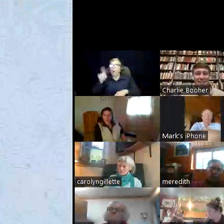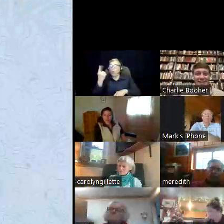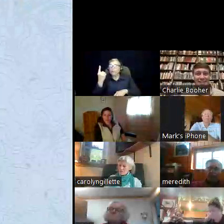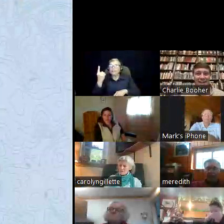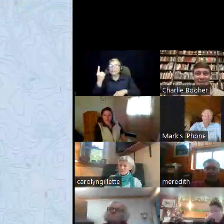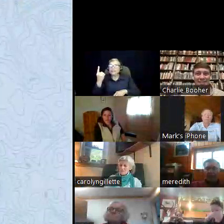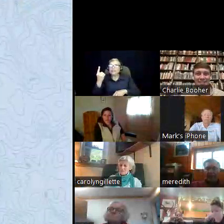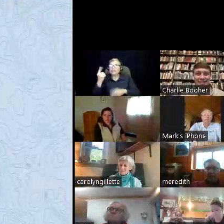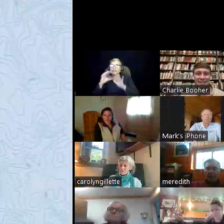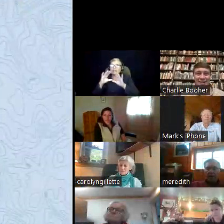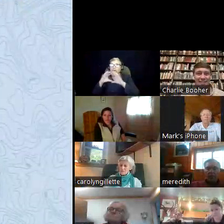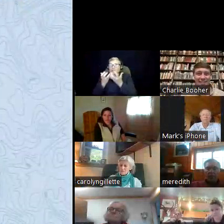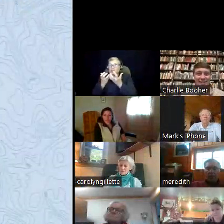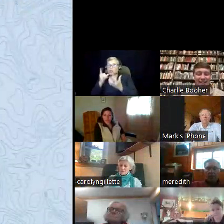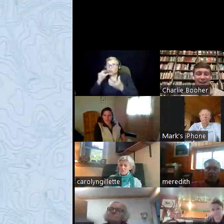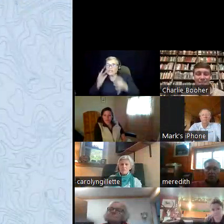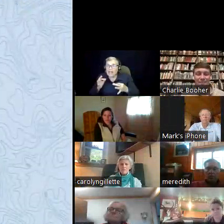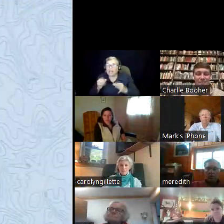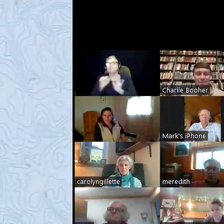institution that gets to decide is the state